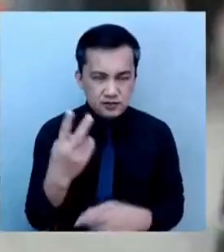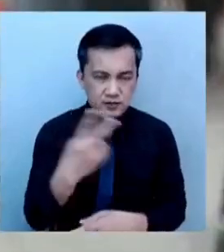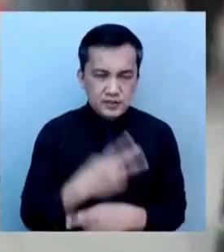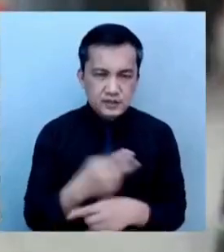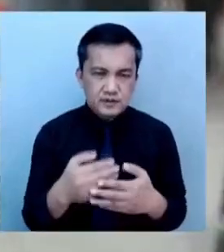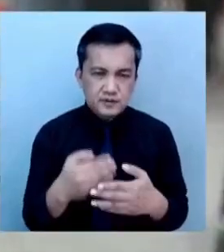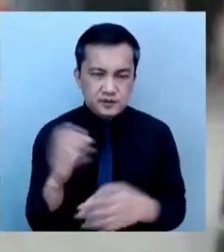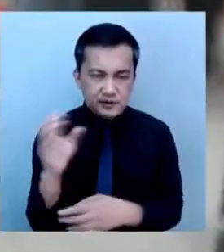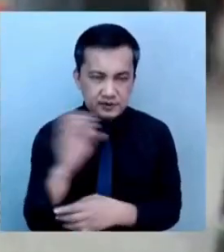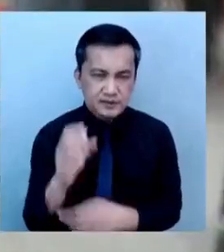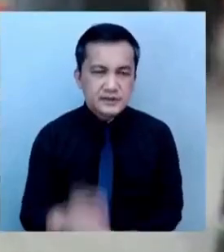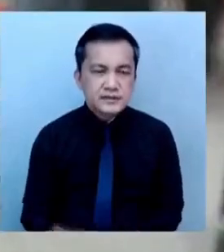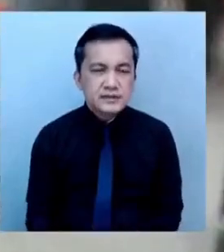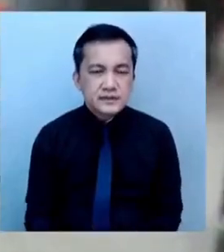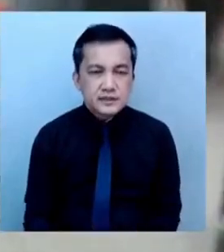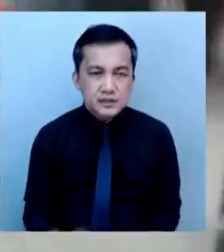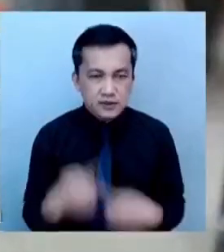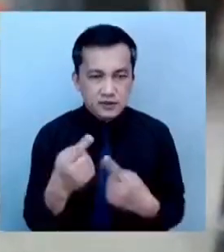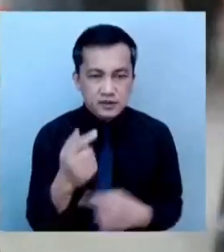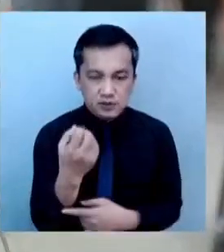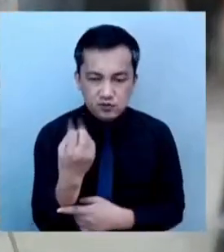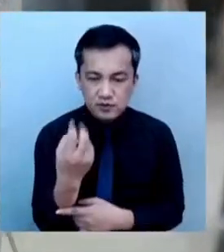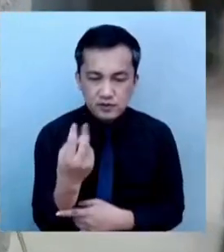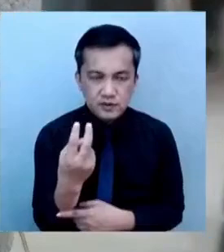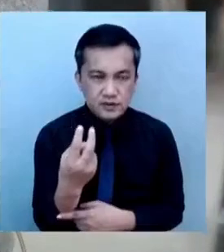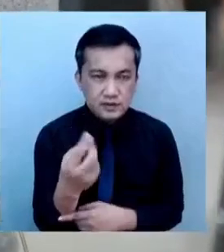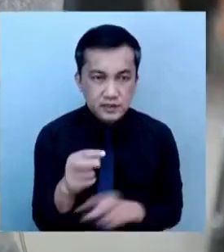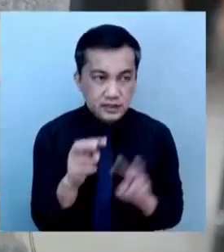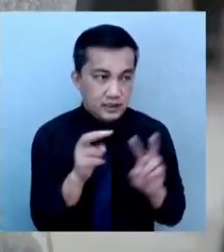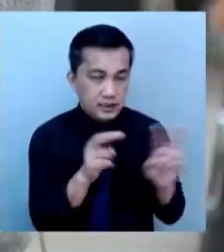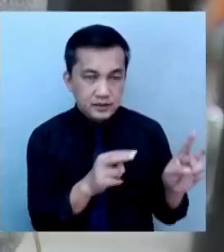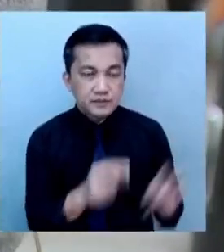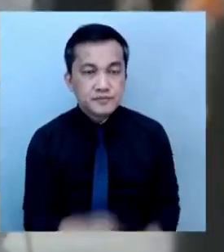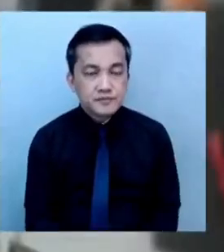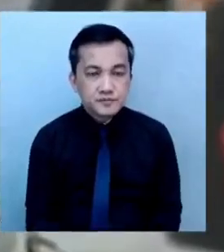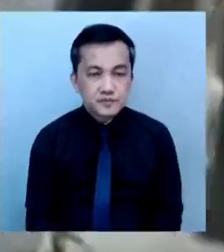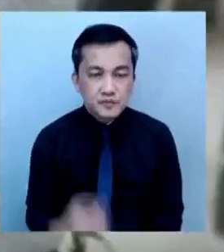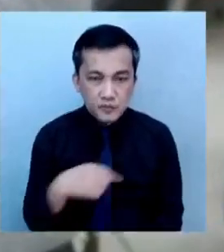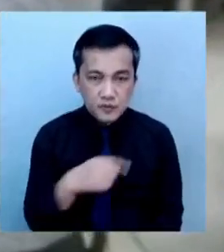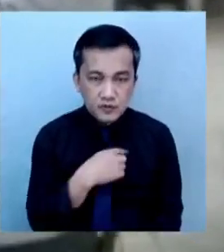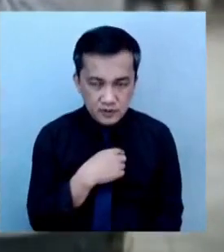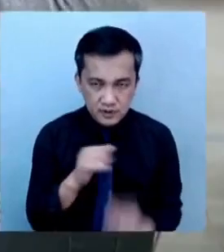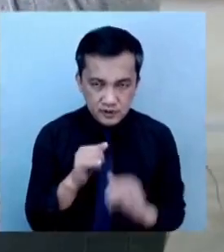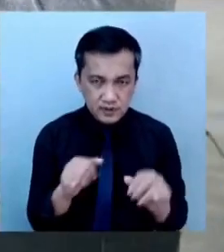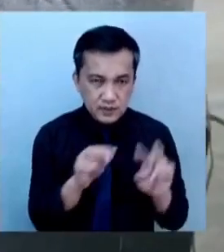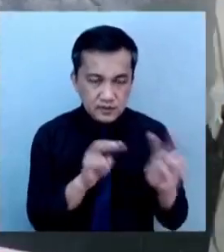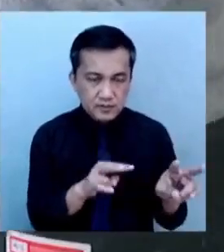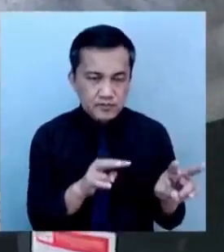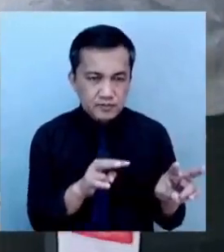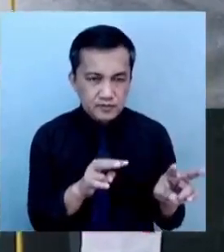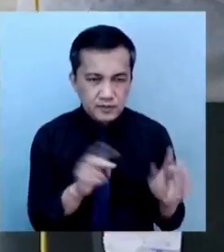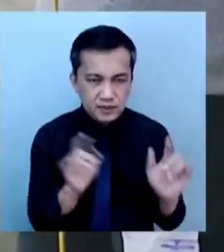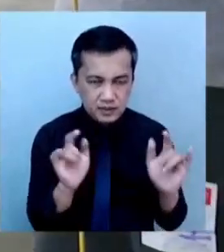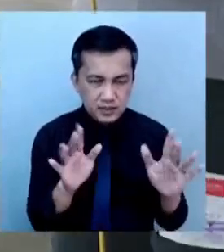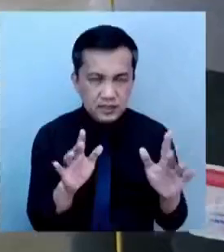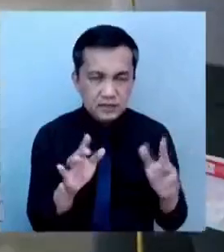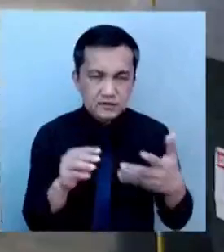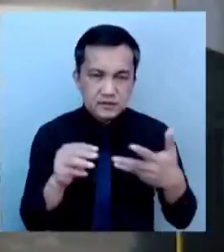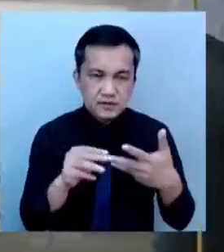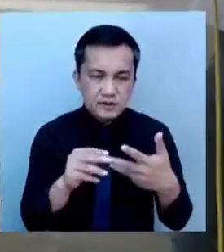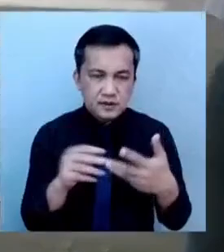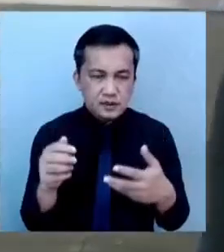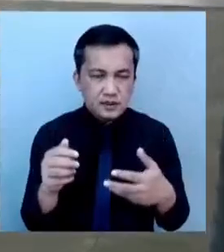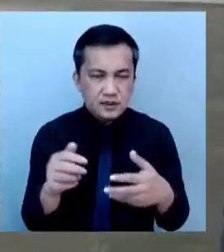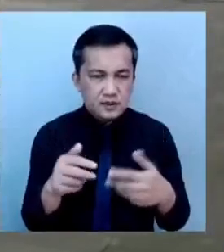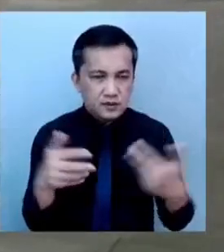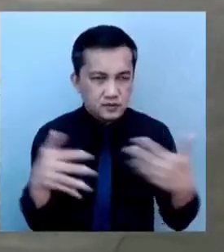Eve. As of 12 noon today, as you can see, we are still seeing light to moderate traffic along the